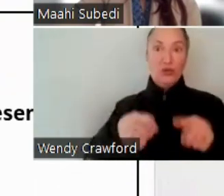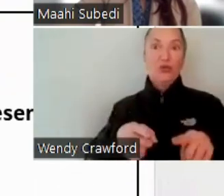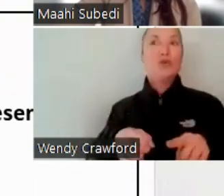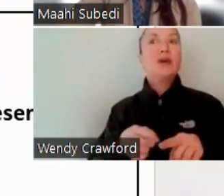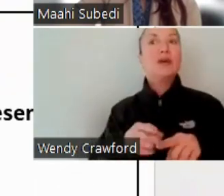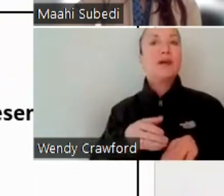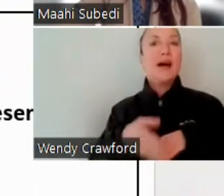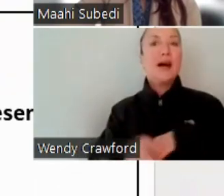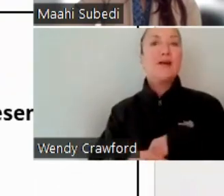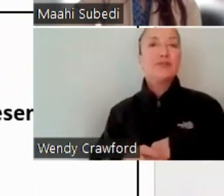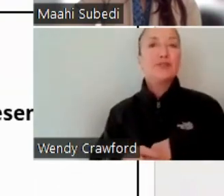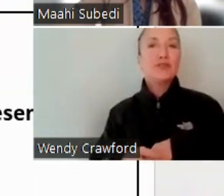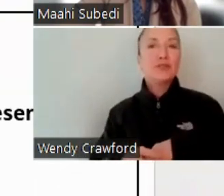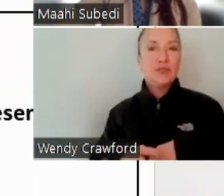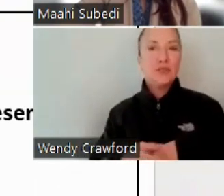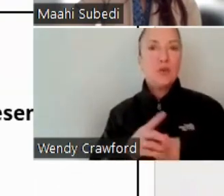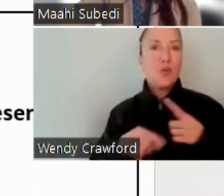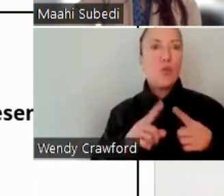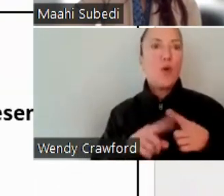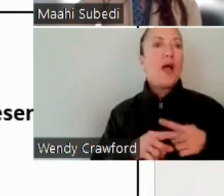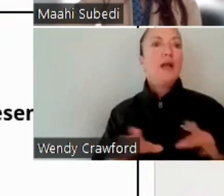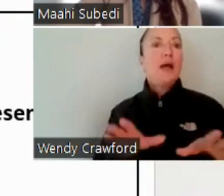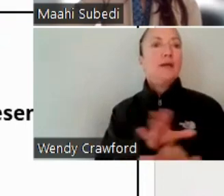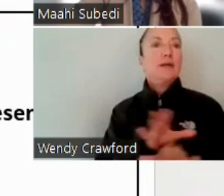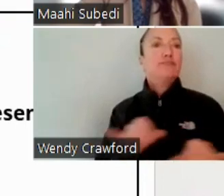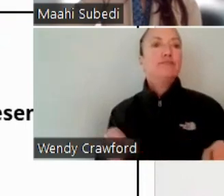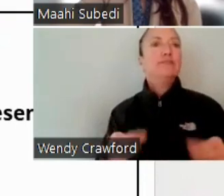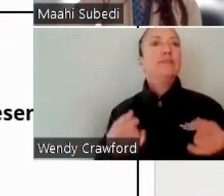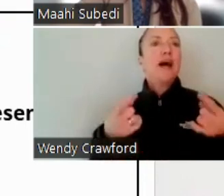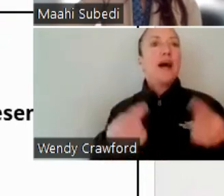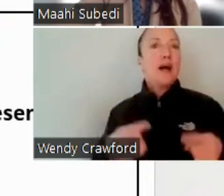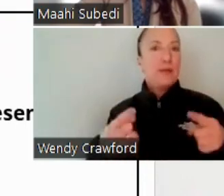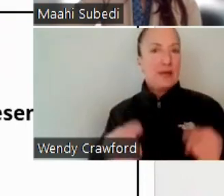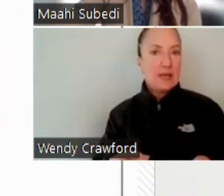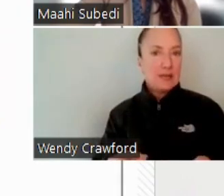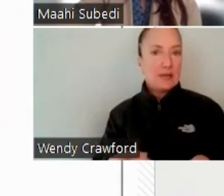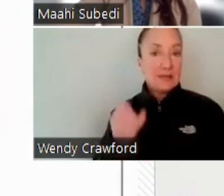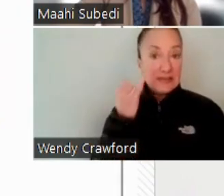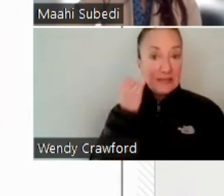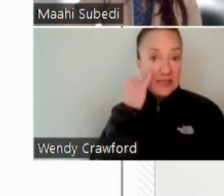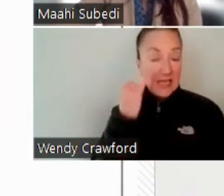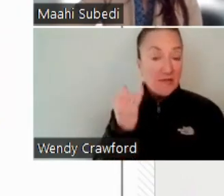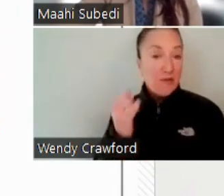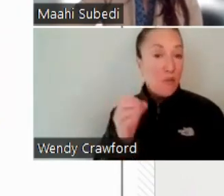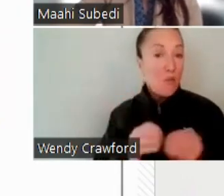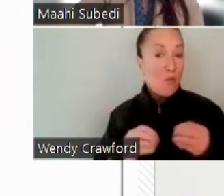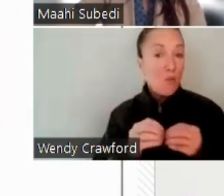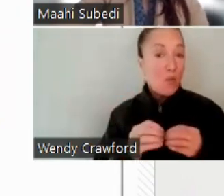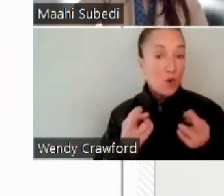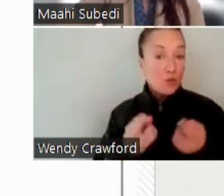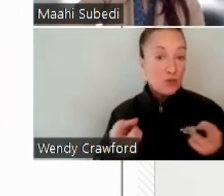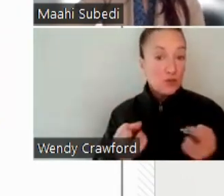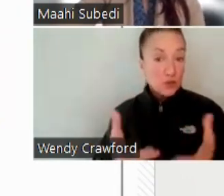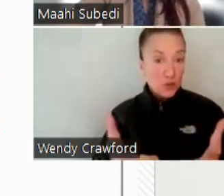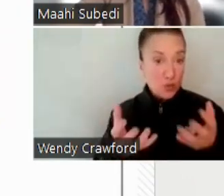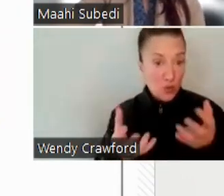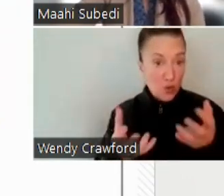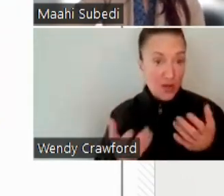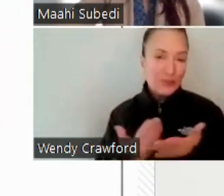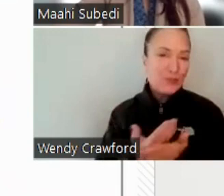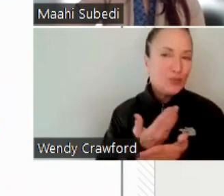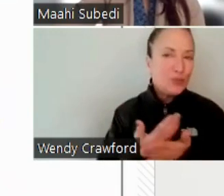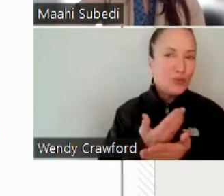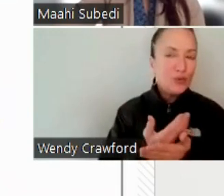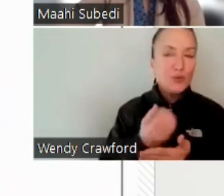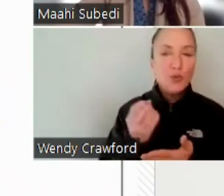itself, what to do when you're on, or even when it's being recorded. And if you would like these resources, whether you're new to us